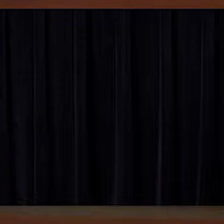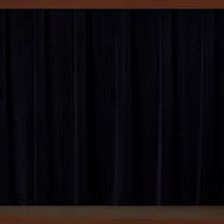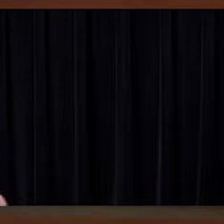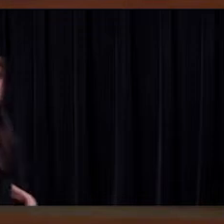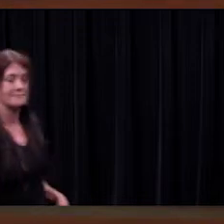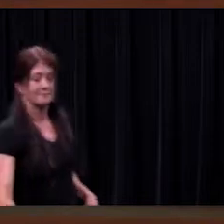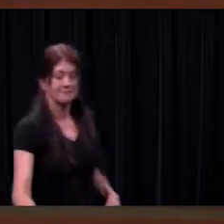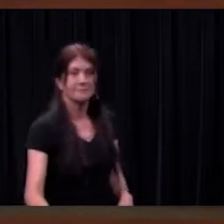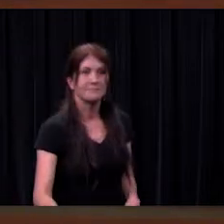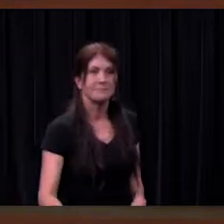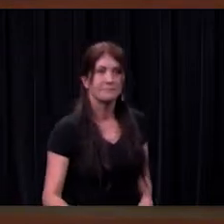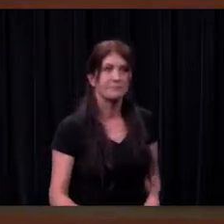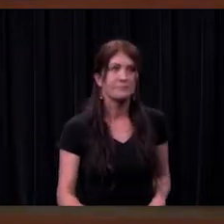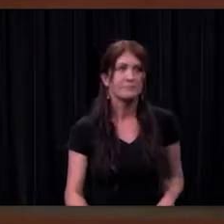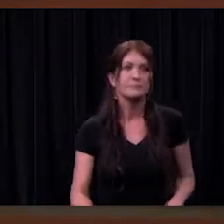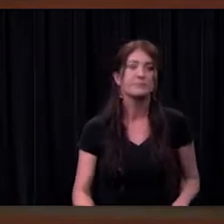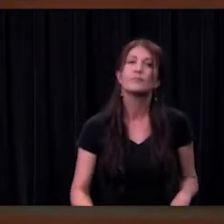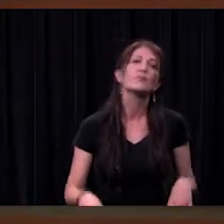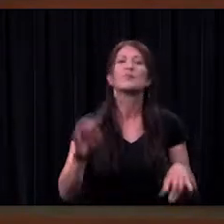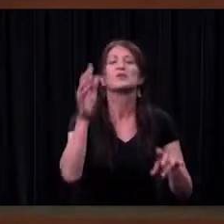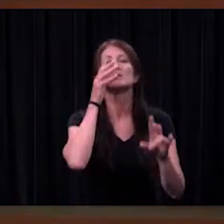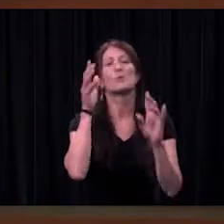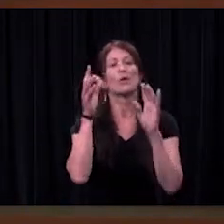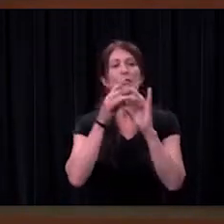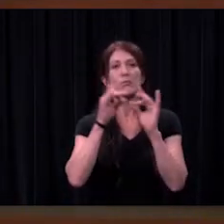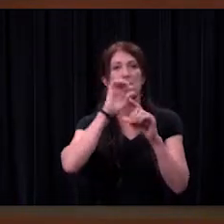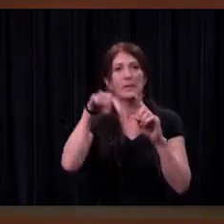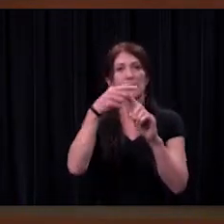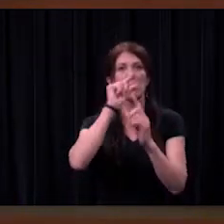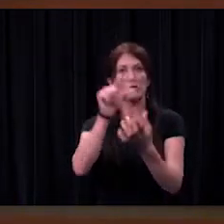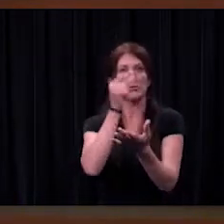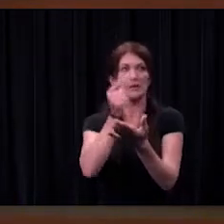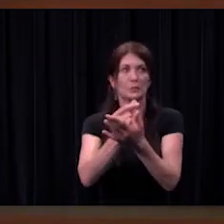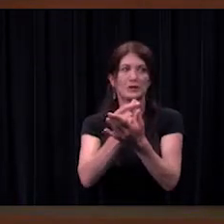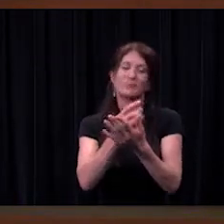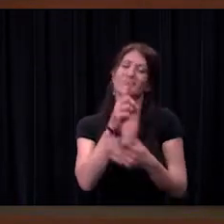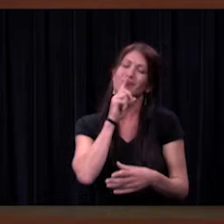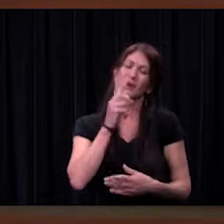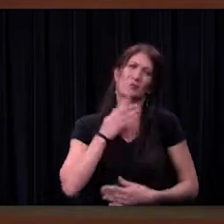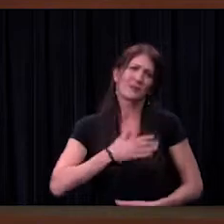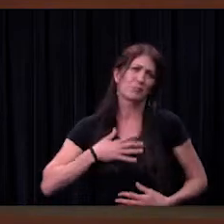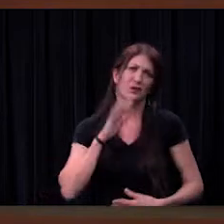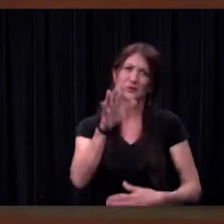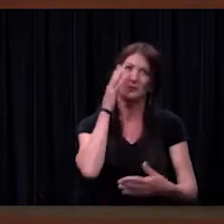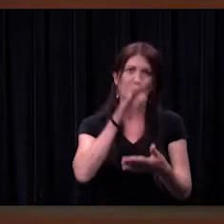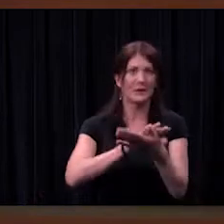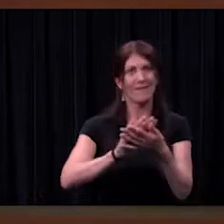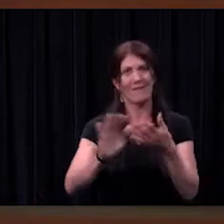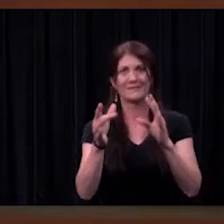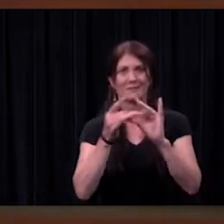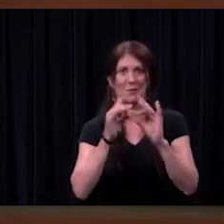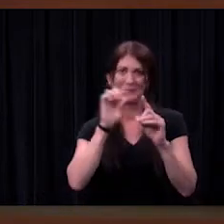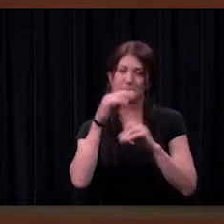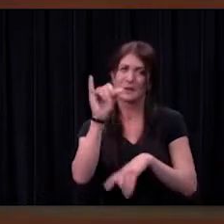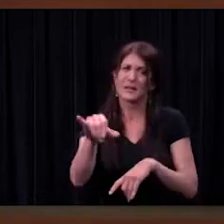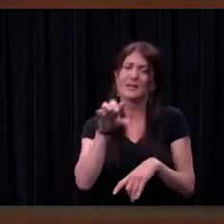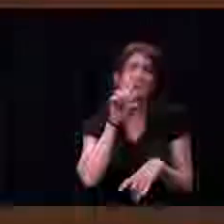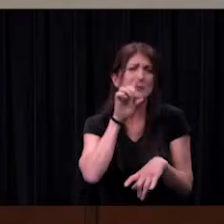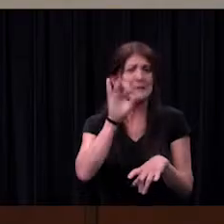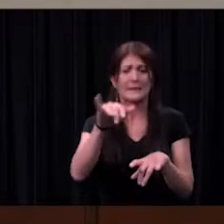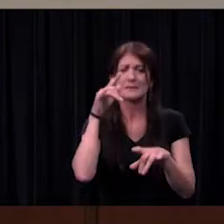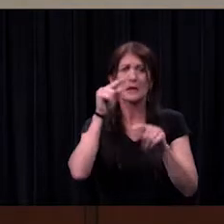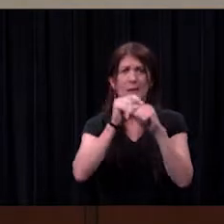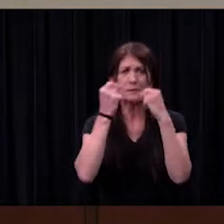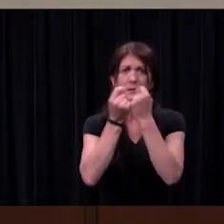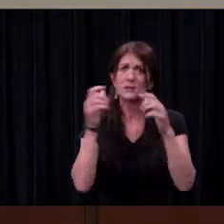So on the note on graduation, I appreciate the kind words, and it is a team effort, and it's